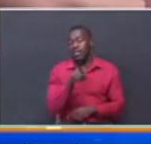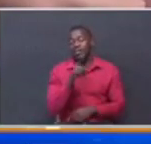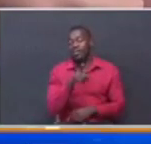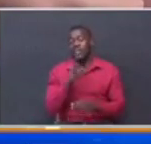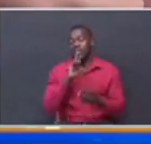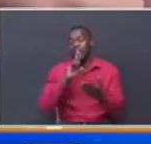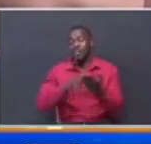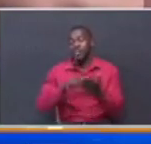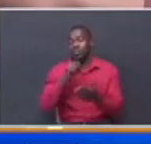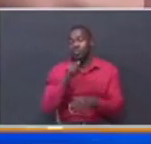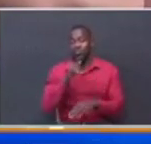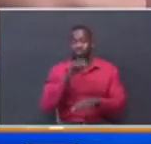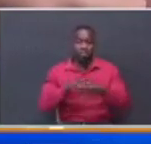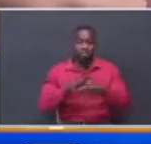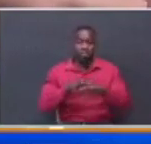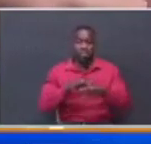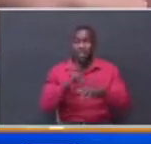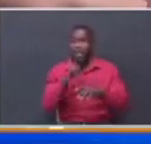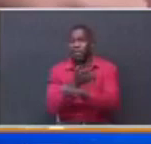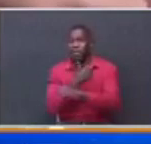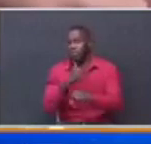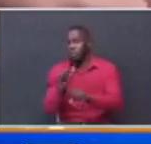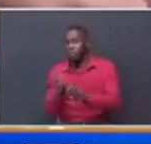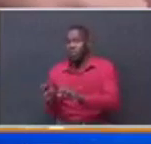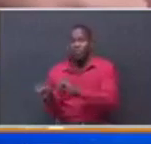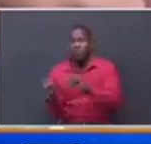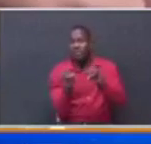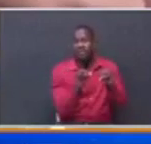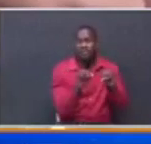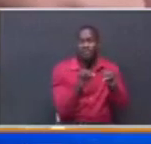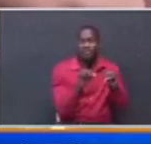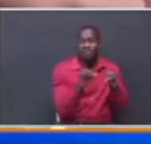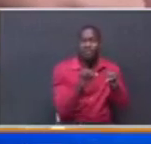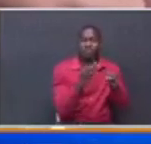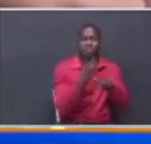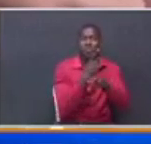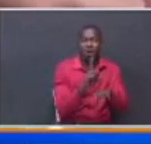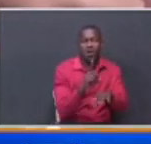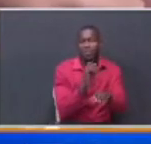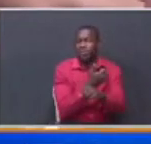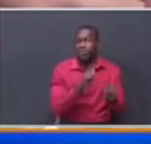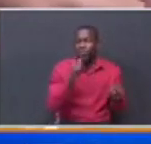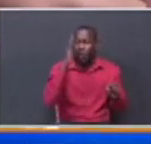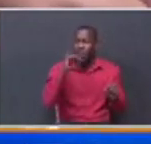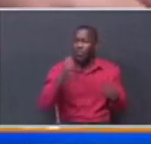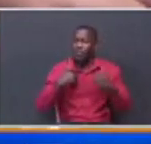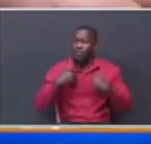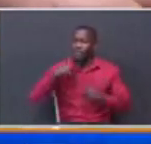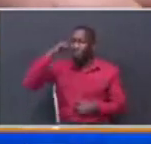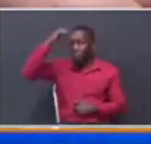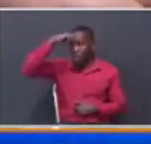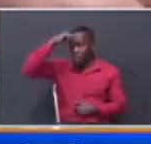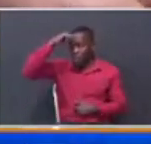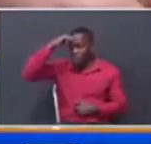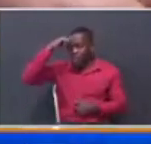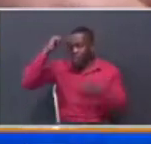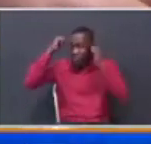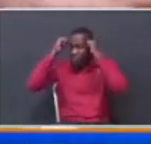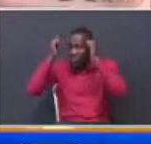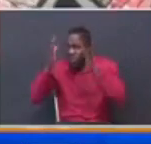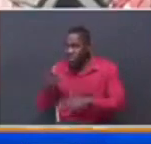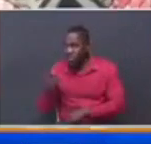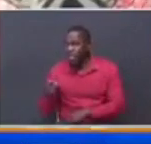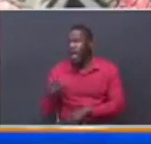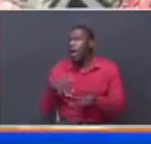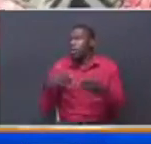of students going to Form 1, because these children are not children of a lesser God. They need also to get a fair portion of their schools which they opted to